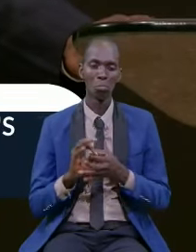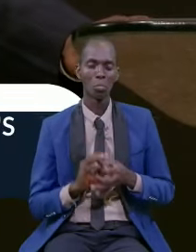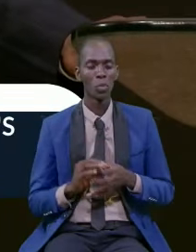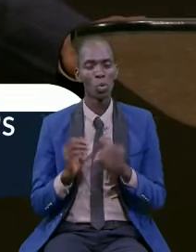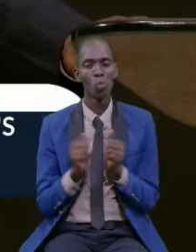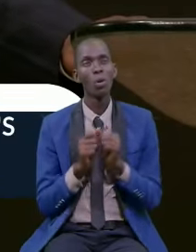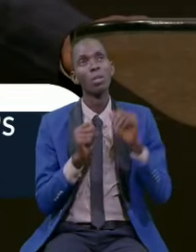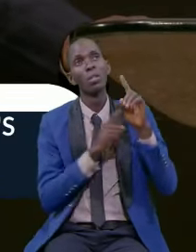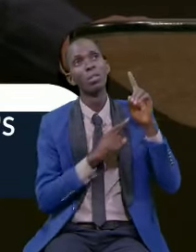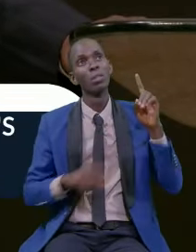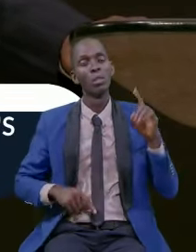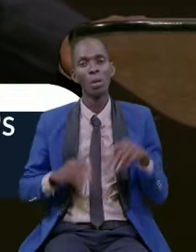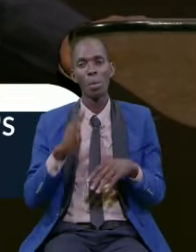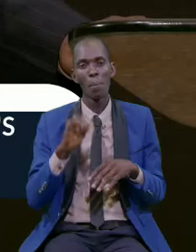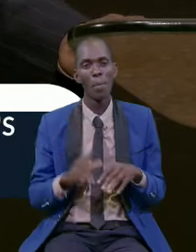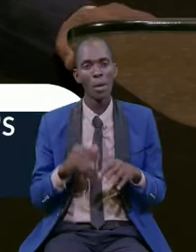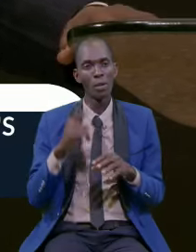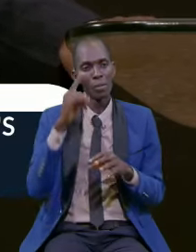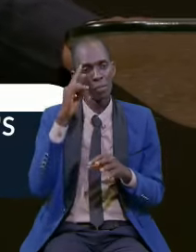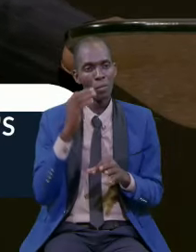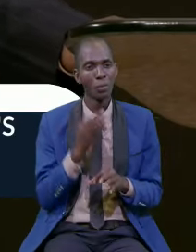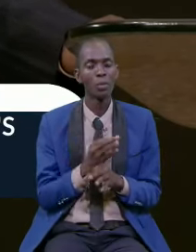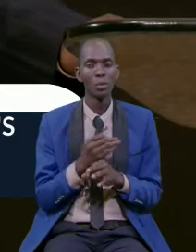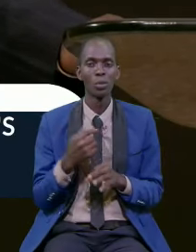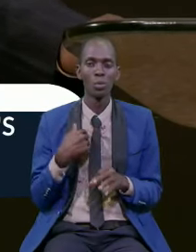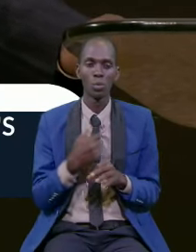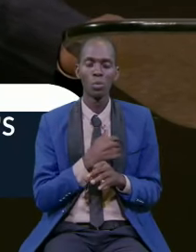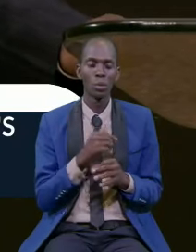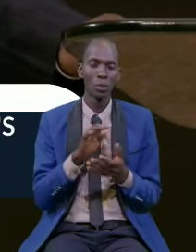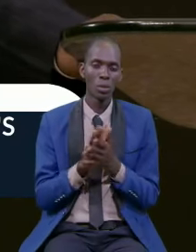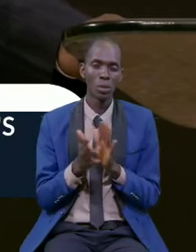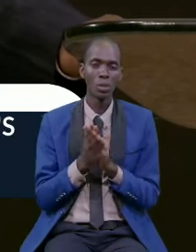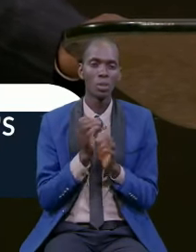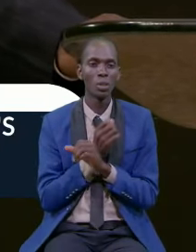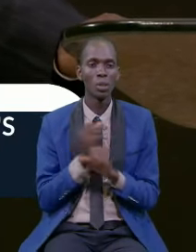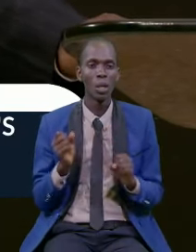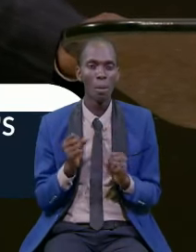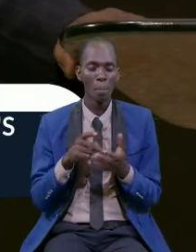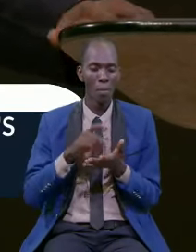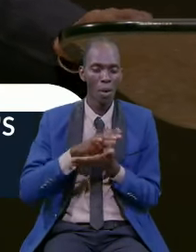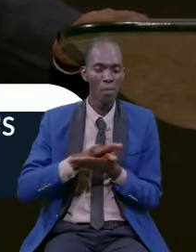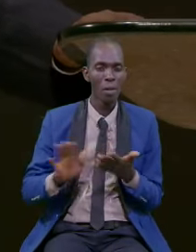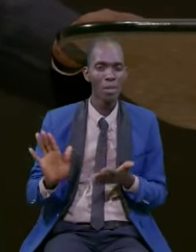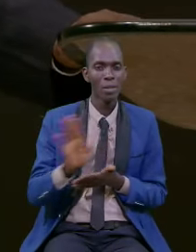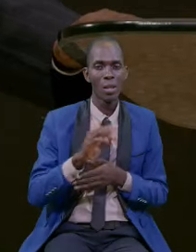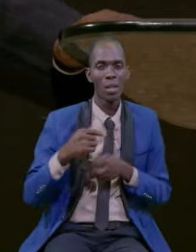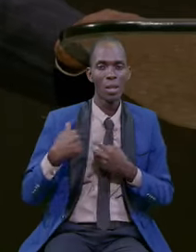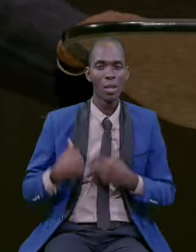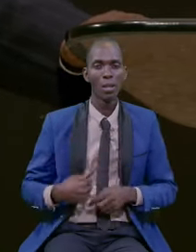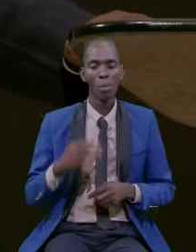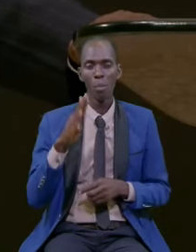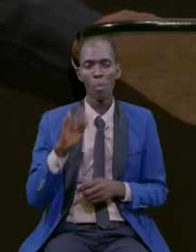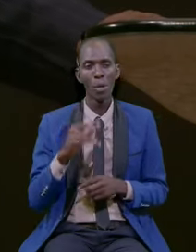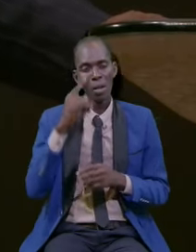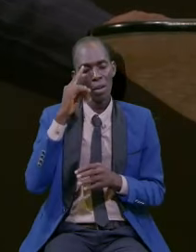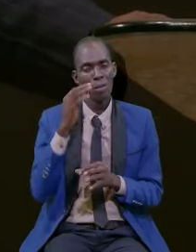faith, by grace through faith, were saved, purifying their hearts by faith. And